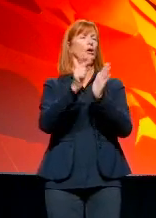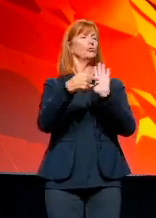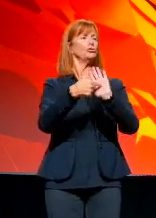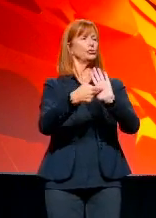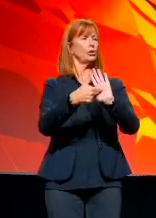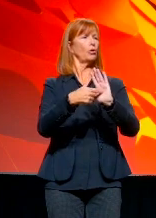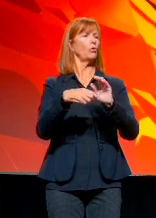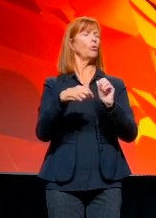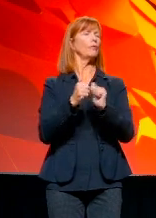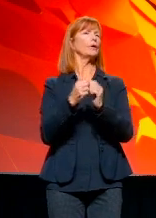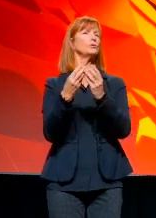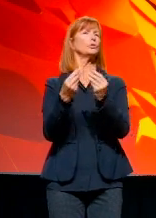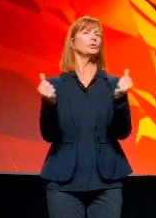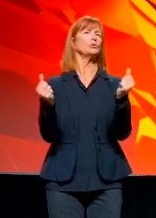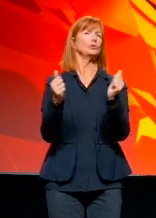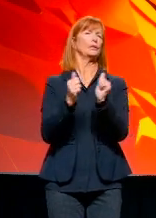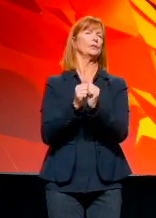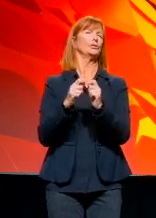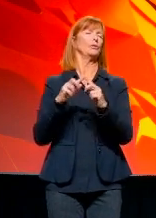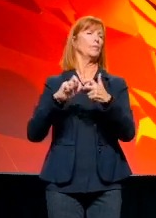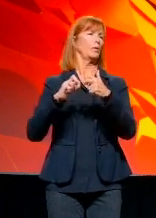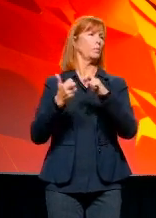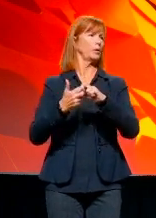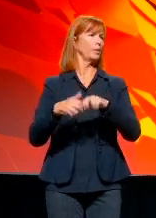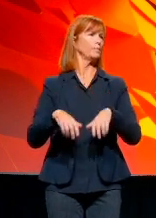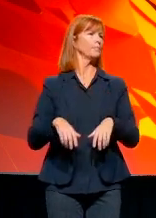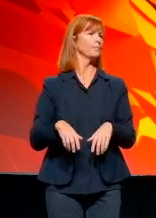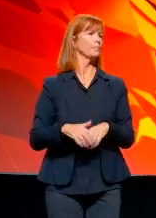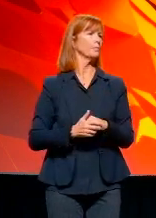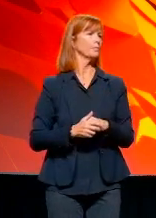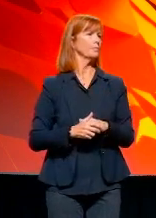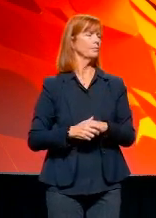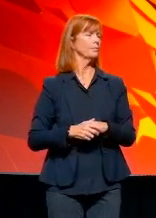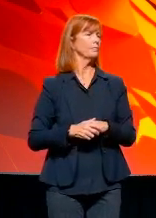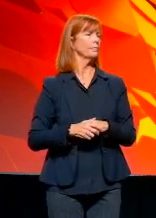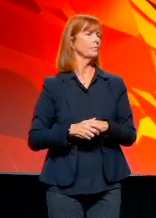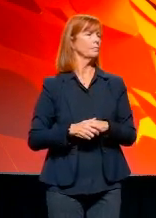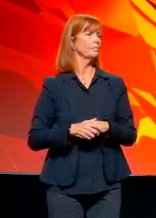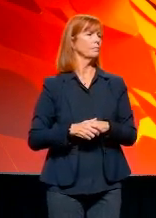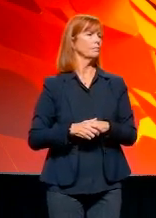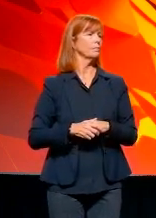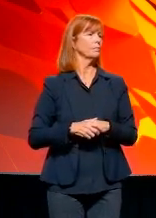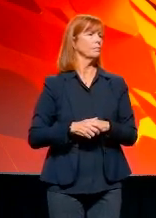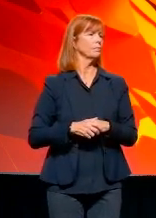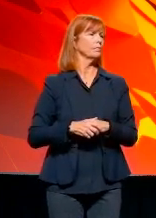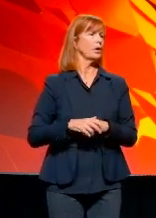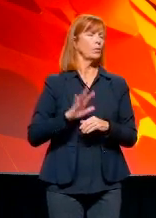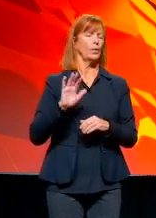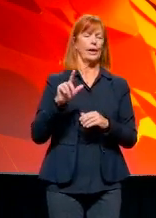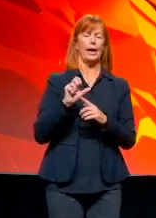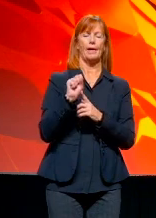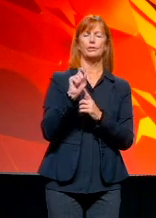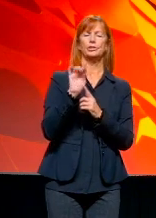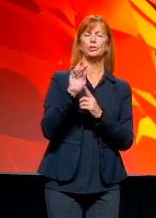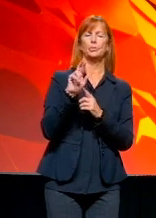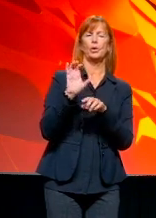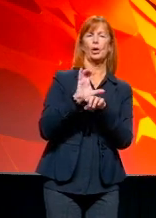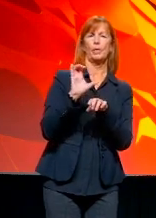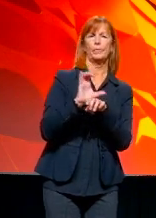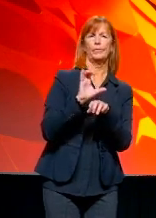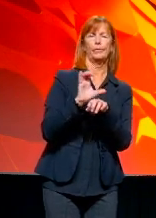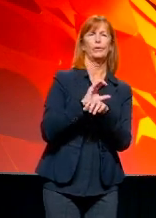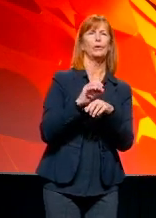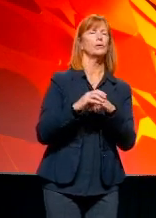computer solutions to this problem, right? So we have trained our model on a supercomputer that's like NVIDIA DGX